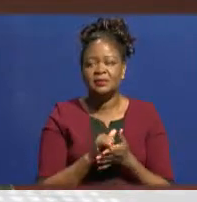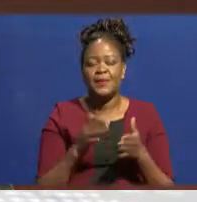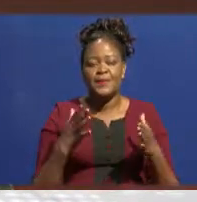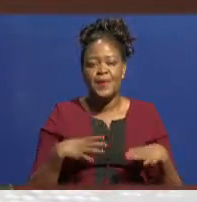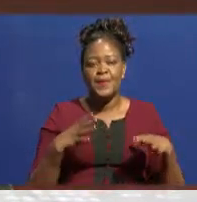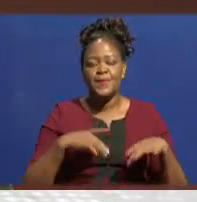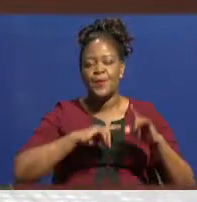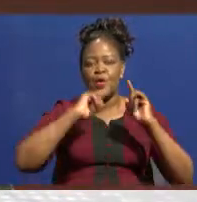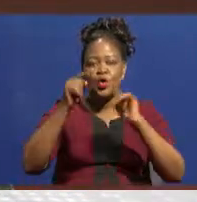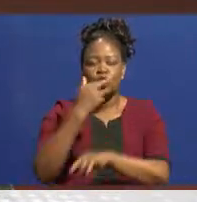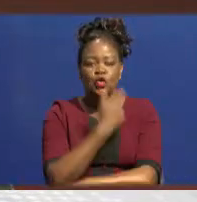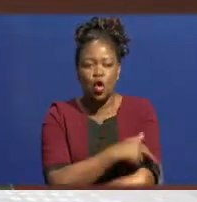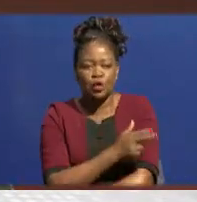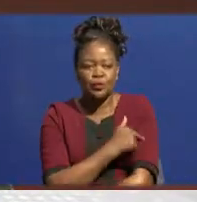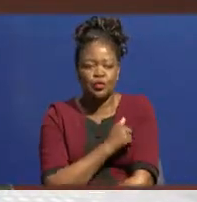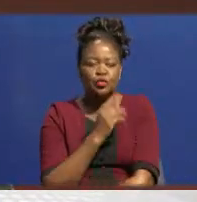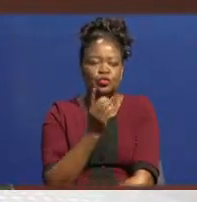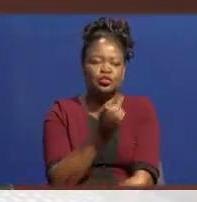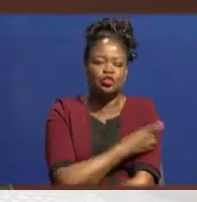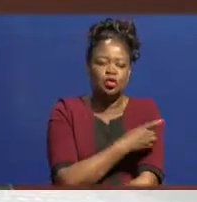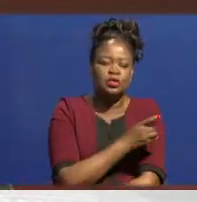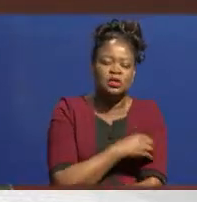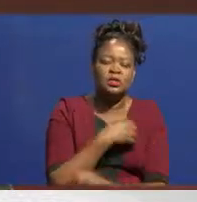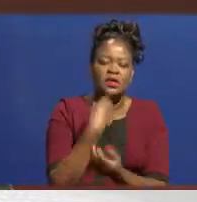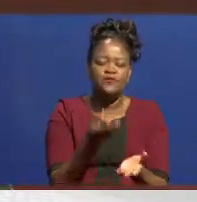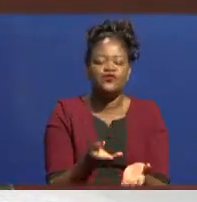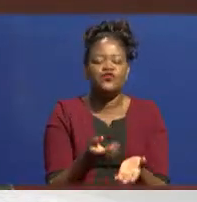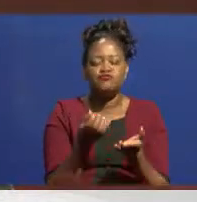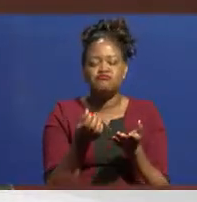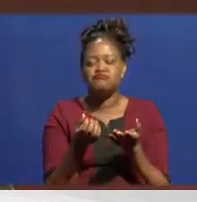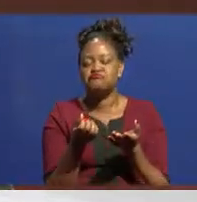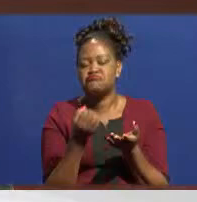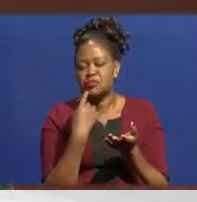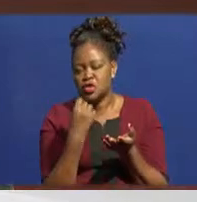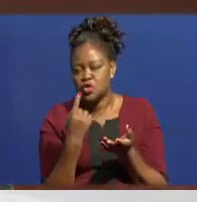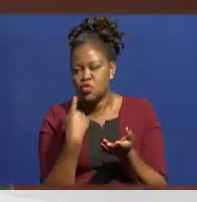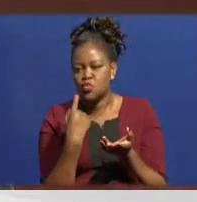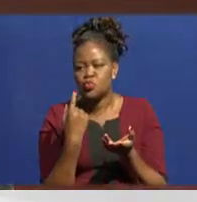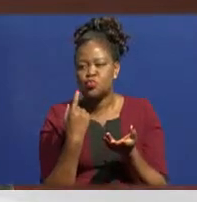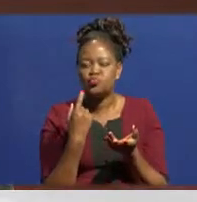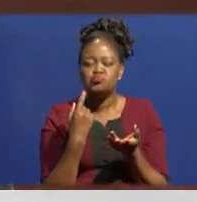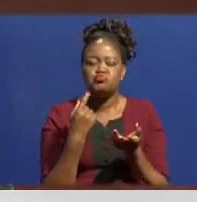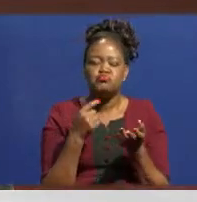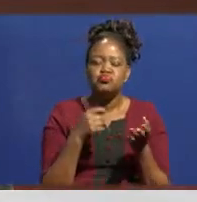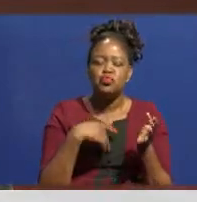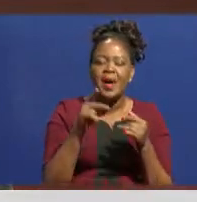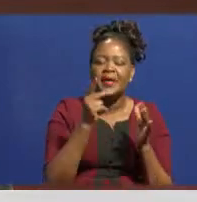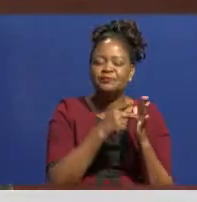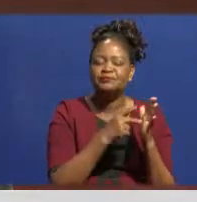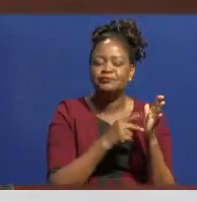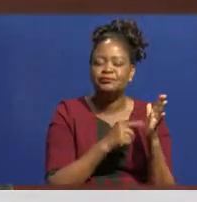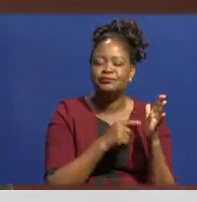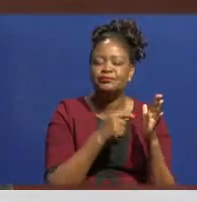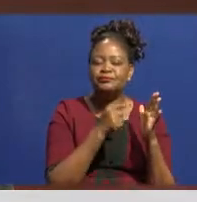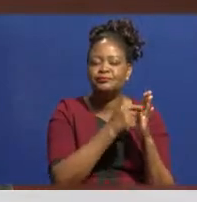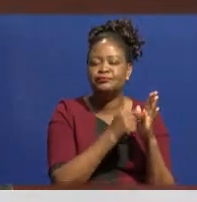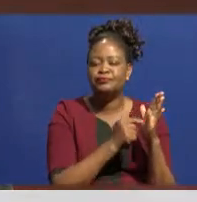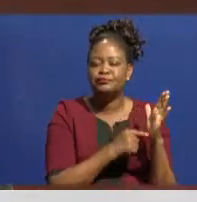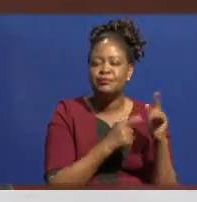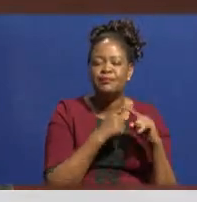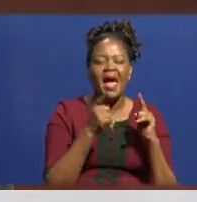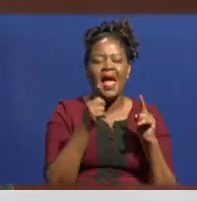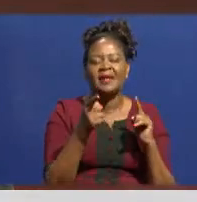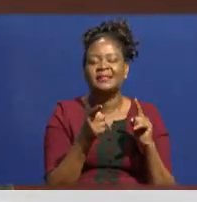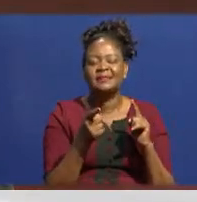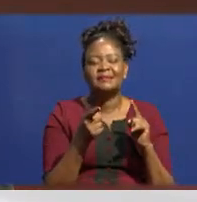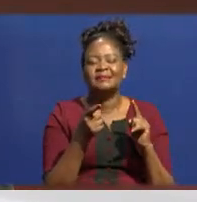people going to the hospital, doctors giving you prescriptions. There are no drugs in the pharmacies. County government is not there to supply any drug.